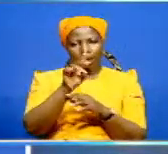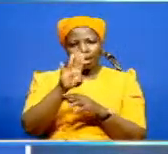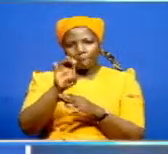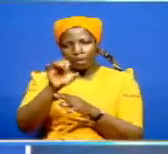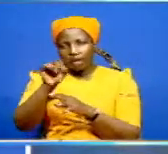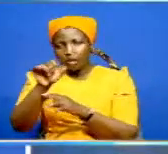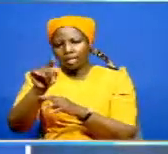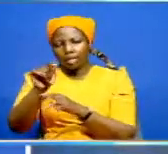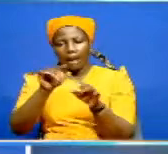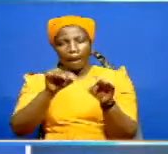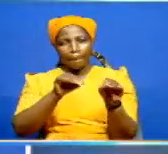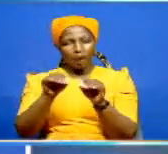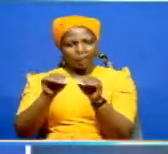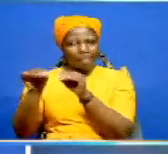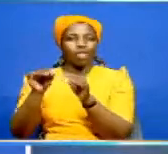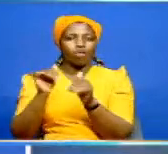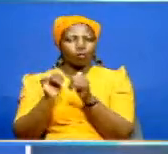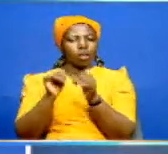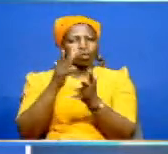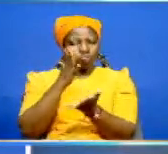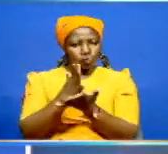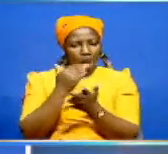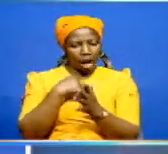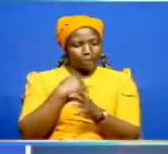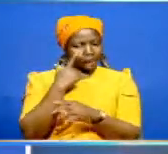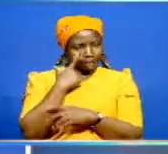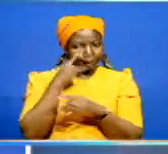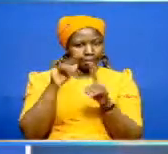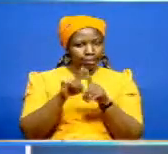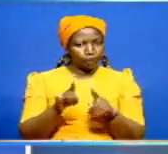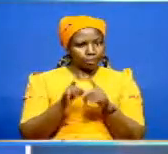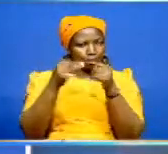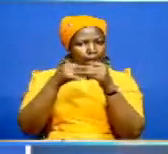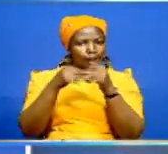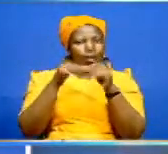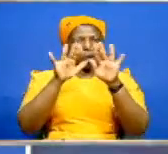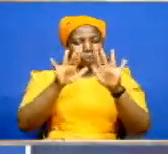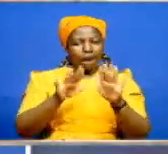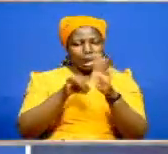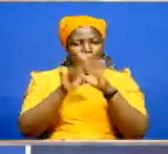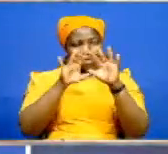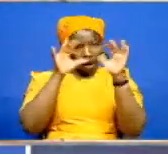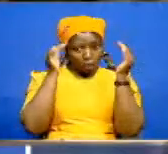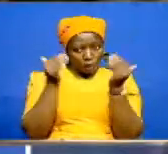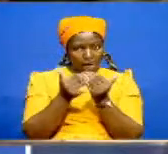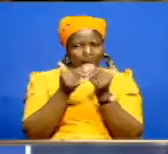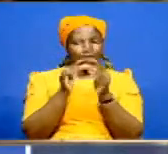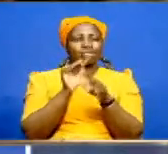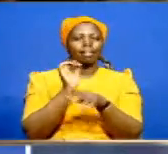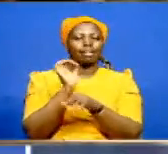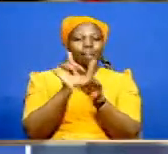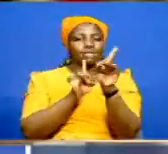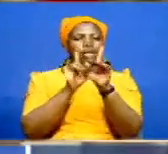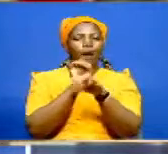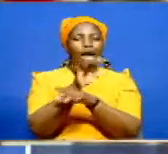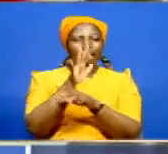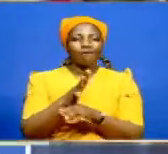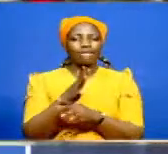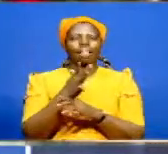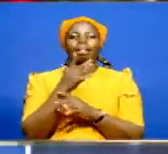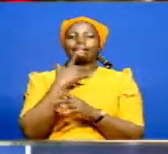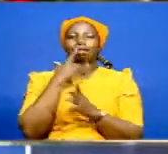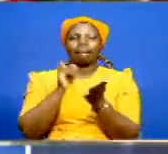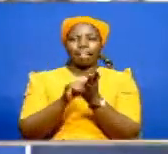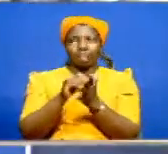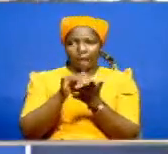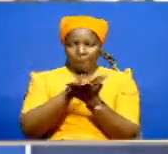world. In its Traveler's Choice list of the best national parks in the world, TripAdvisor rated parks based on a celebration